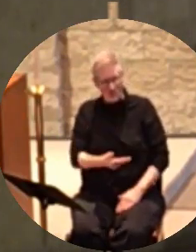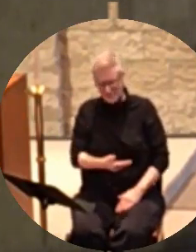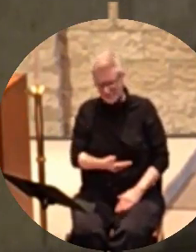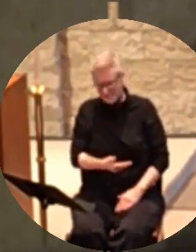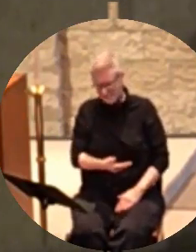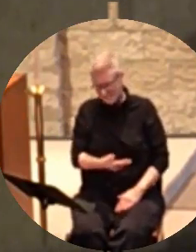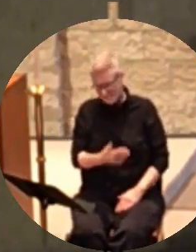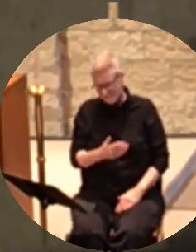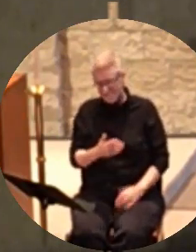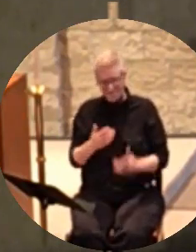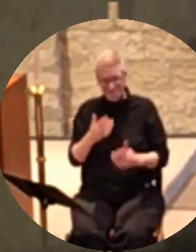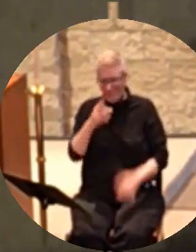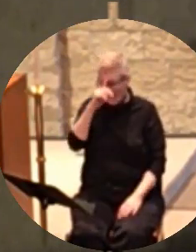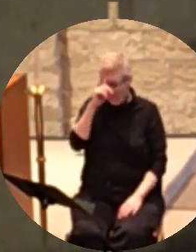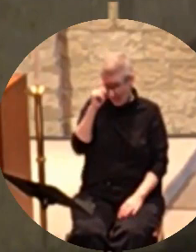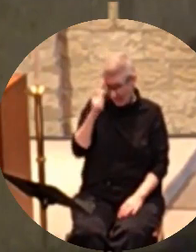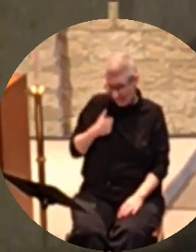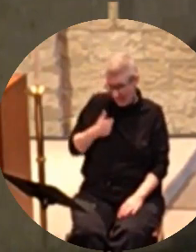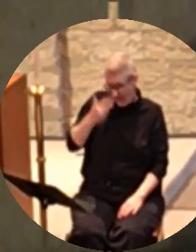Because I knew you,